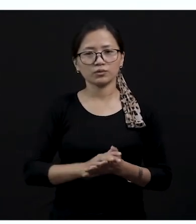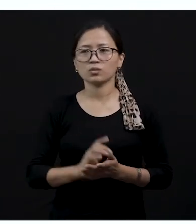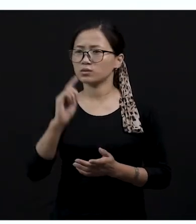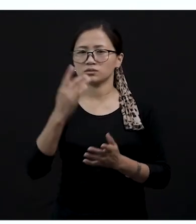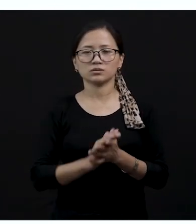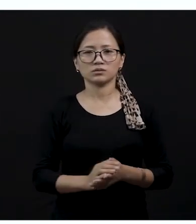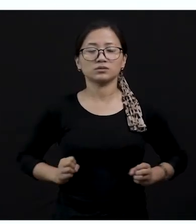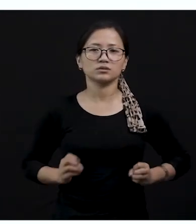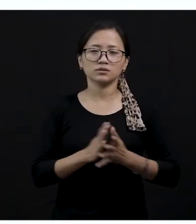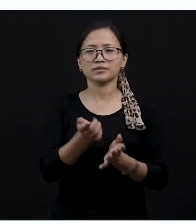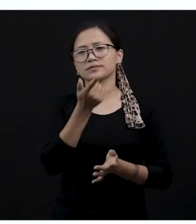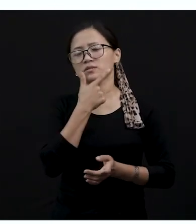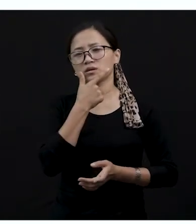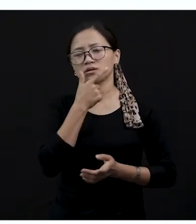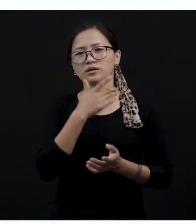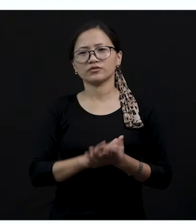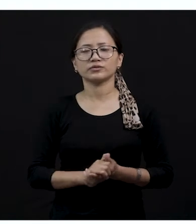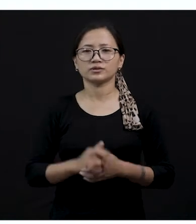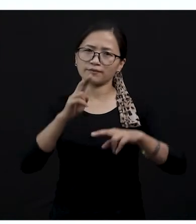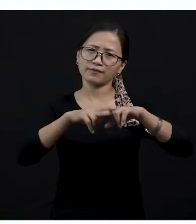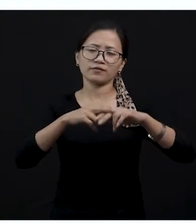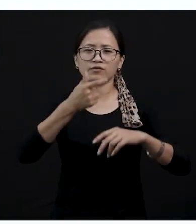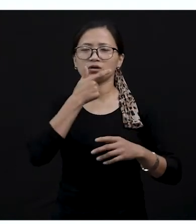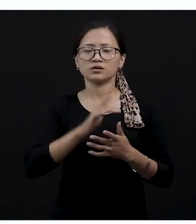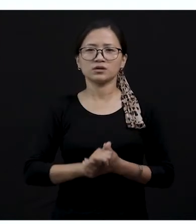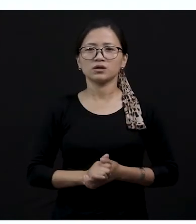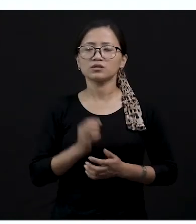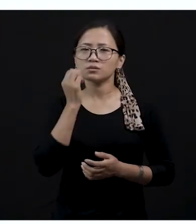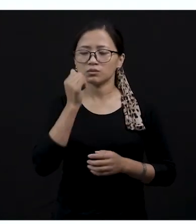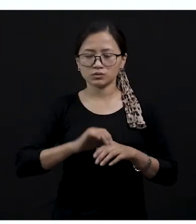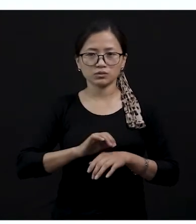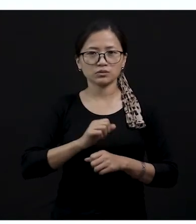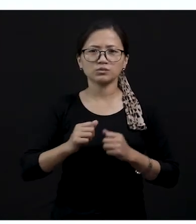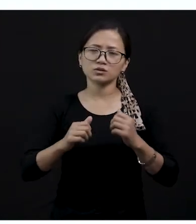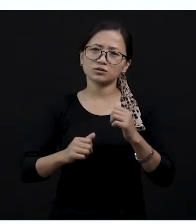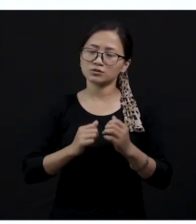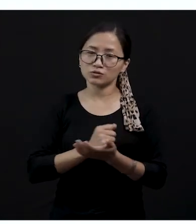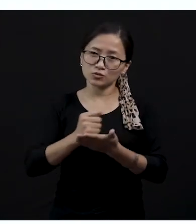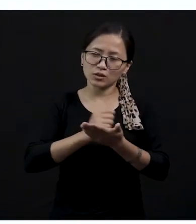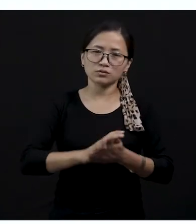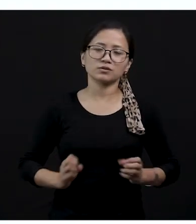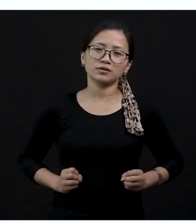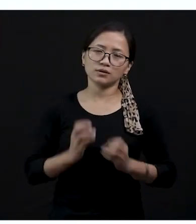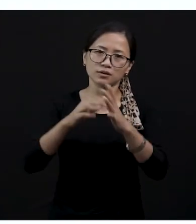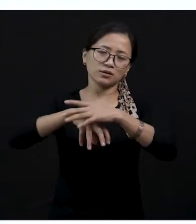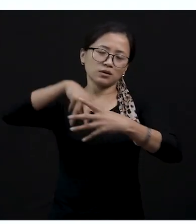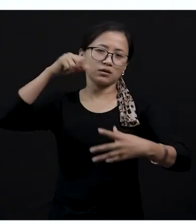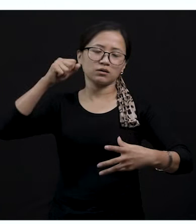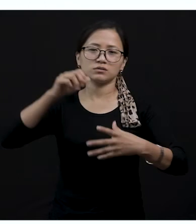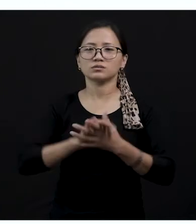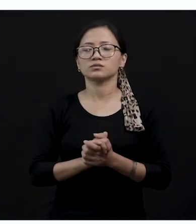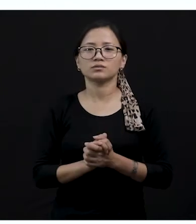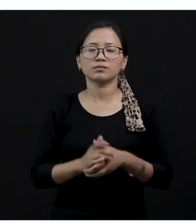it very funny. Daddy is in the pond struggling to get out, right? It was a boring day, but